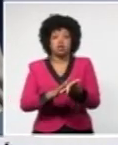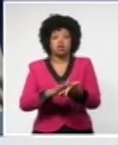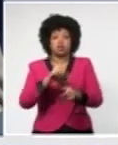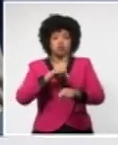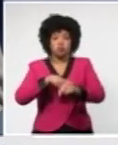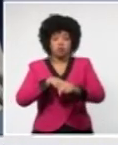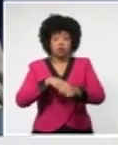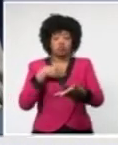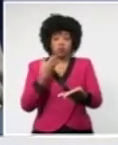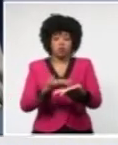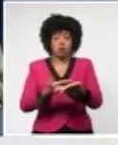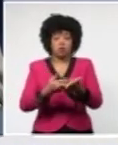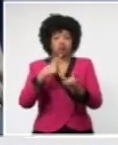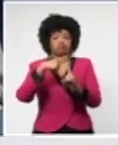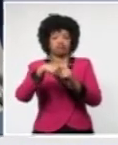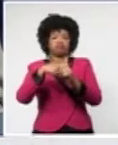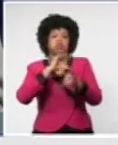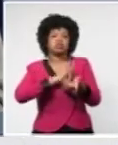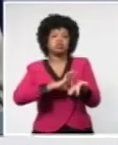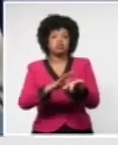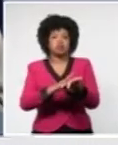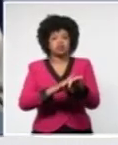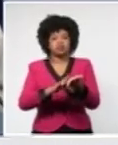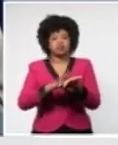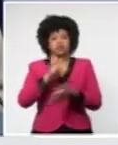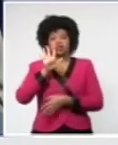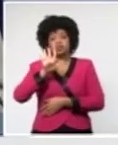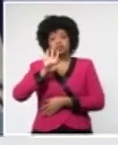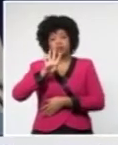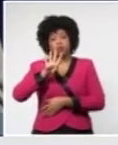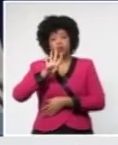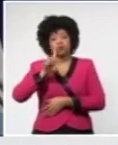disease, and this accounts for